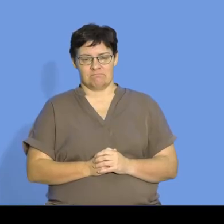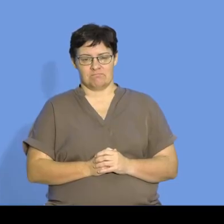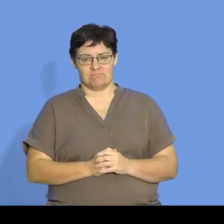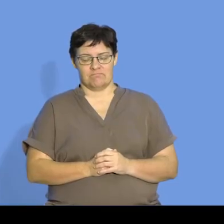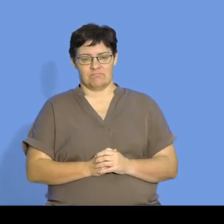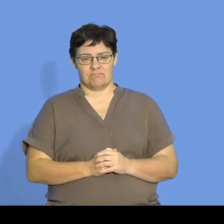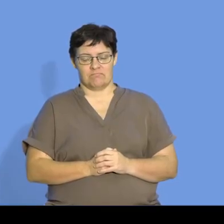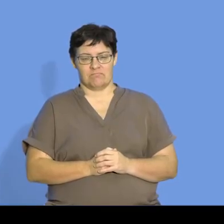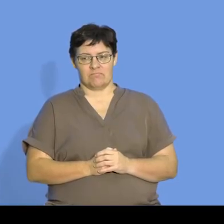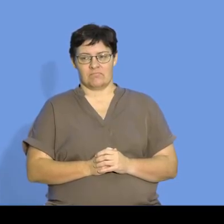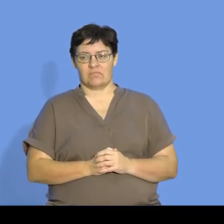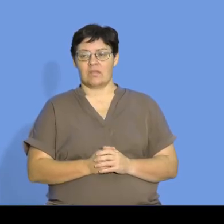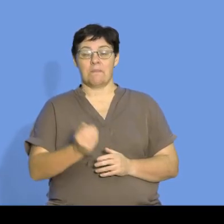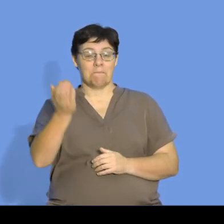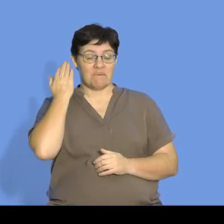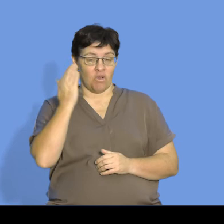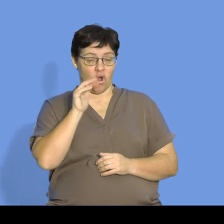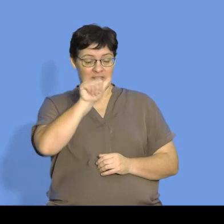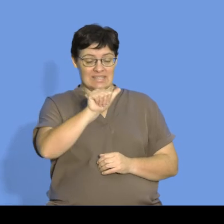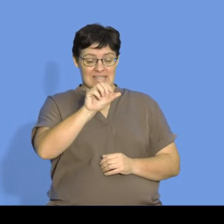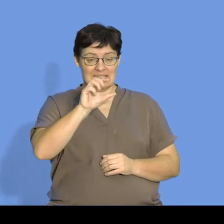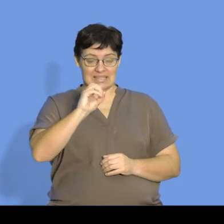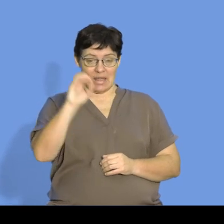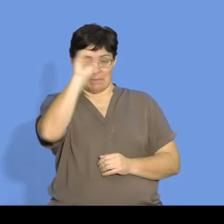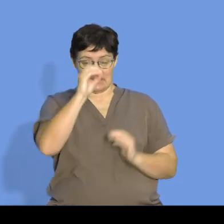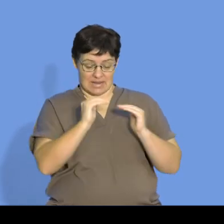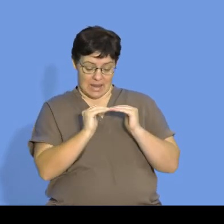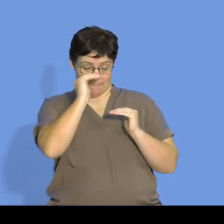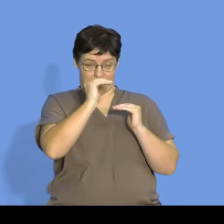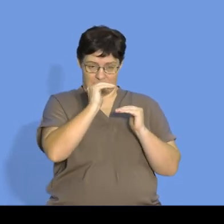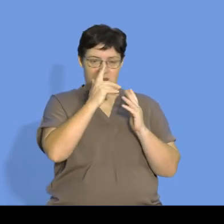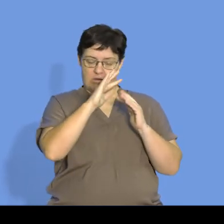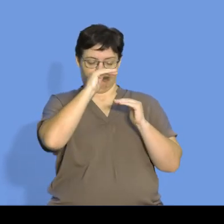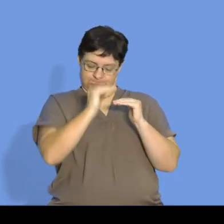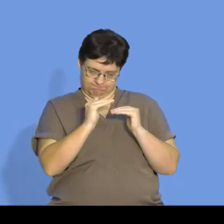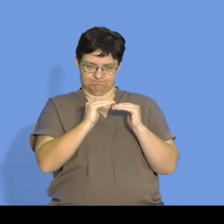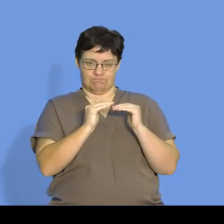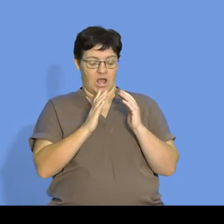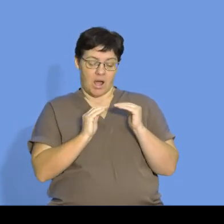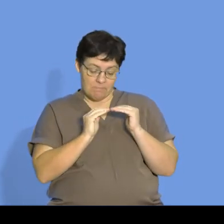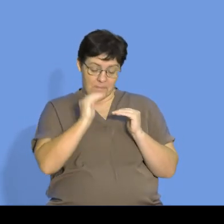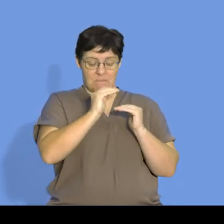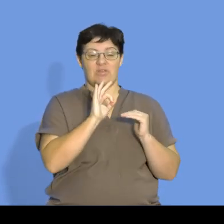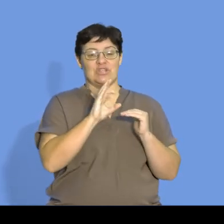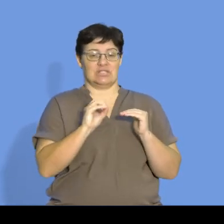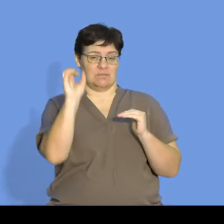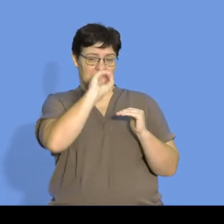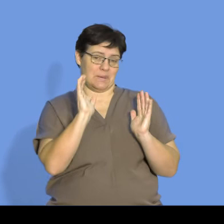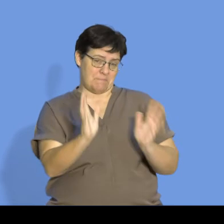There was a reduced markup from 60% to 30% in terms of